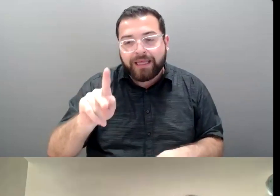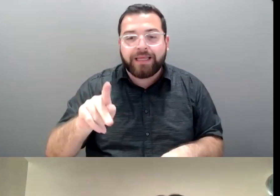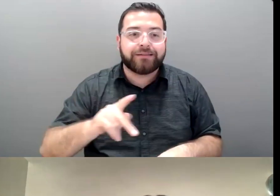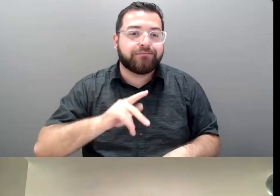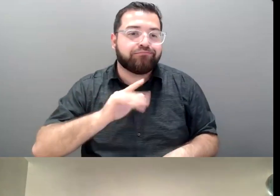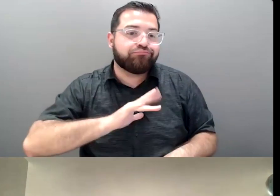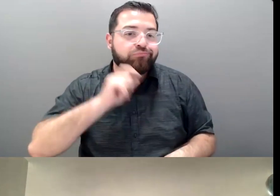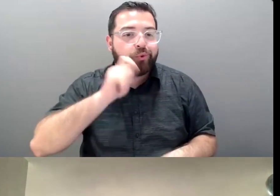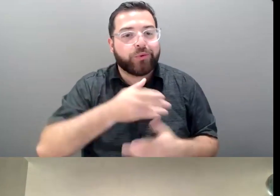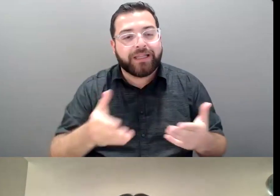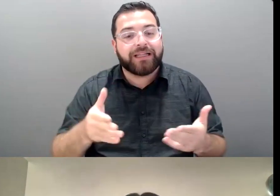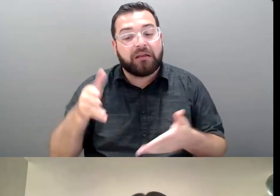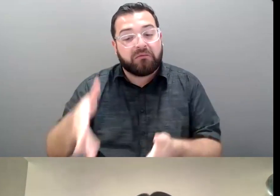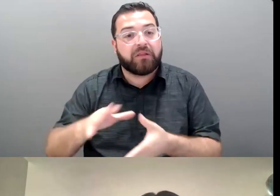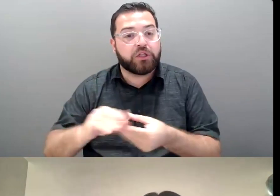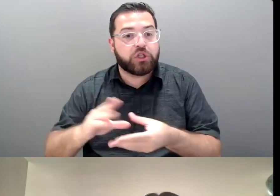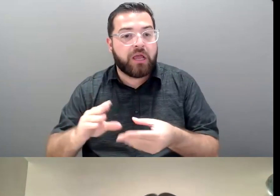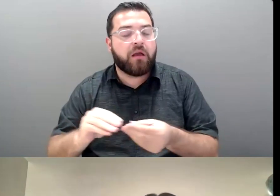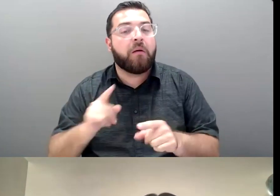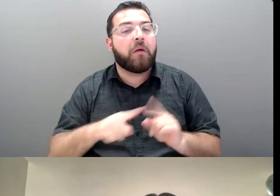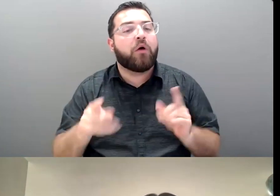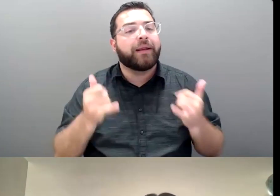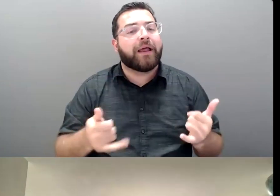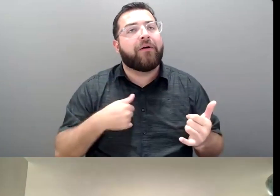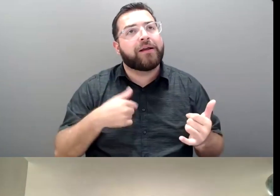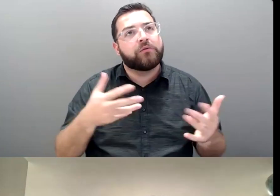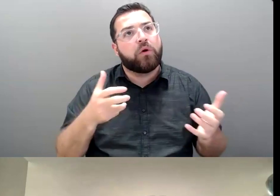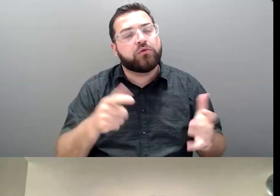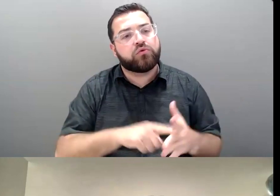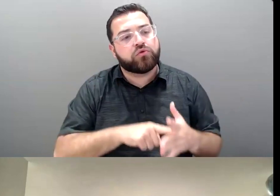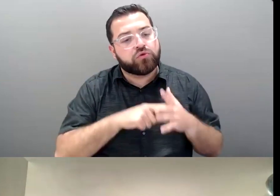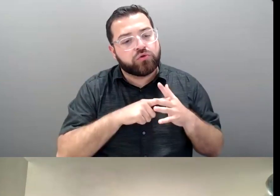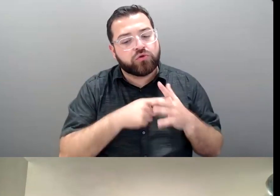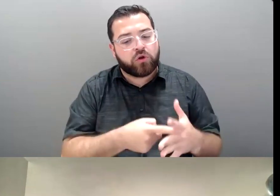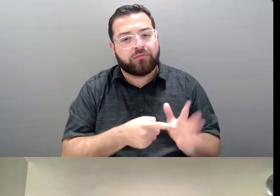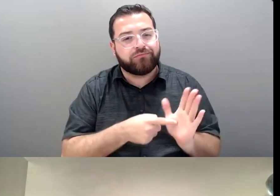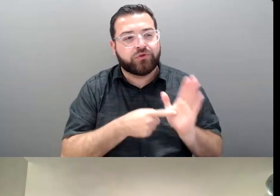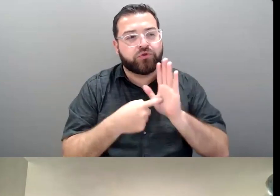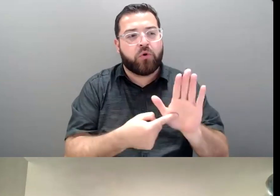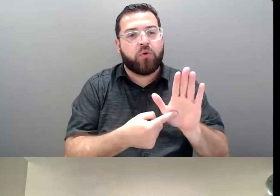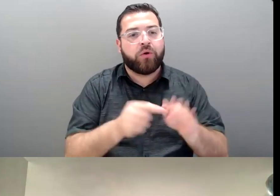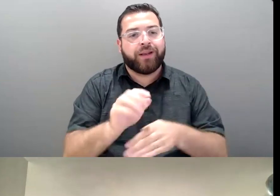the end. And in the meantime, I thought I would just start with a video.